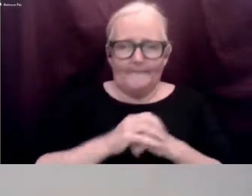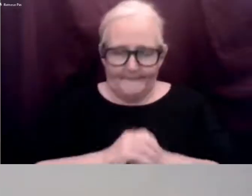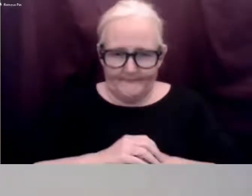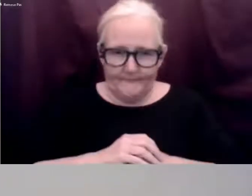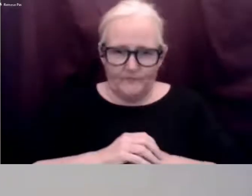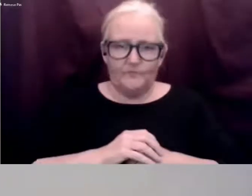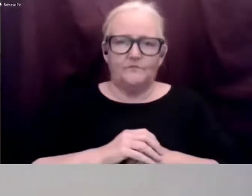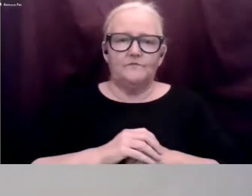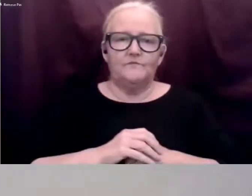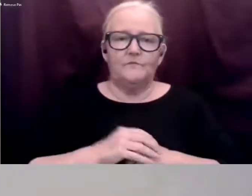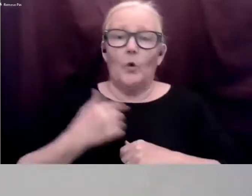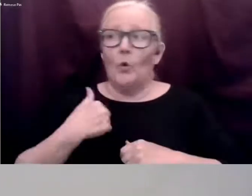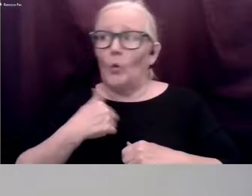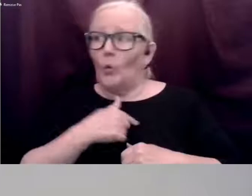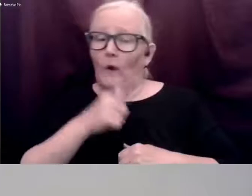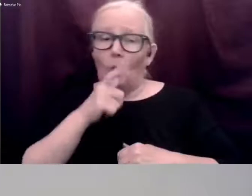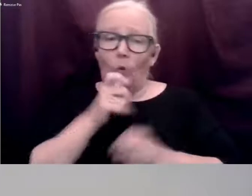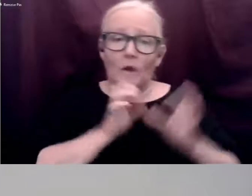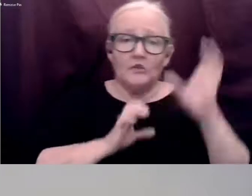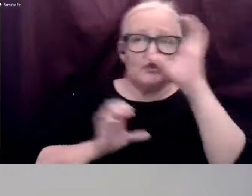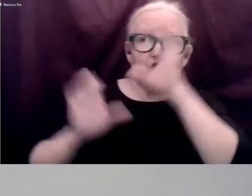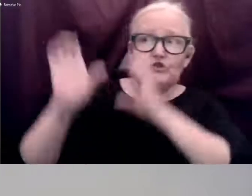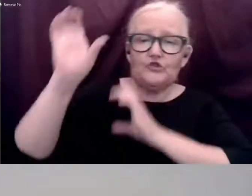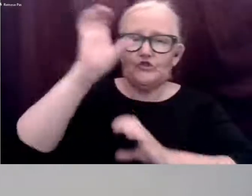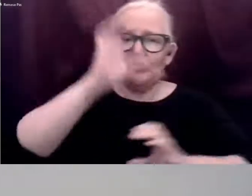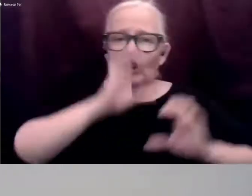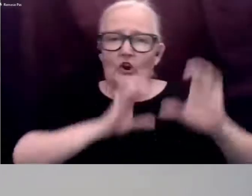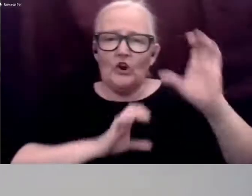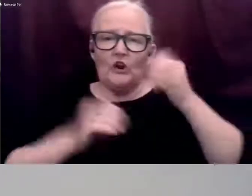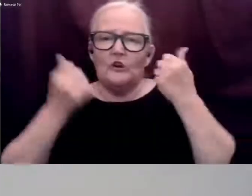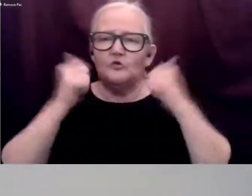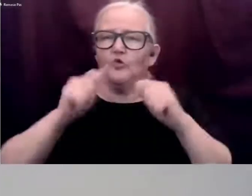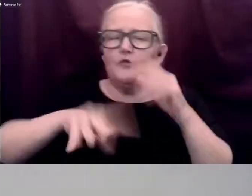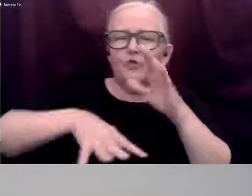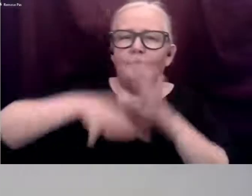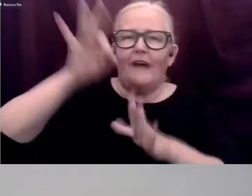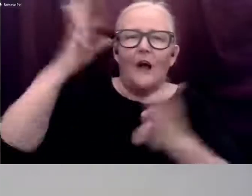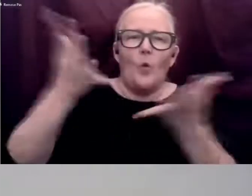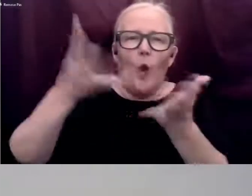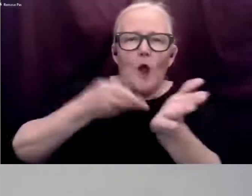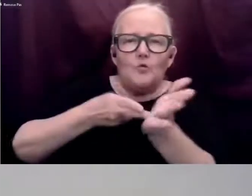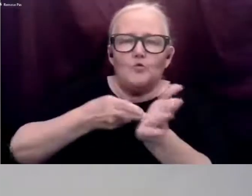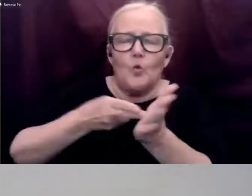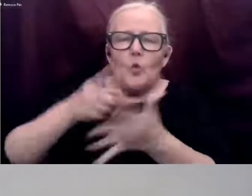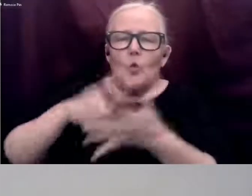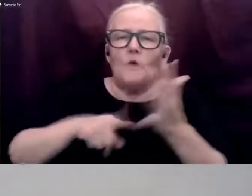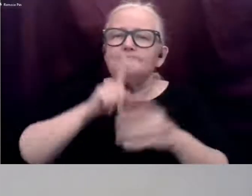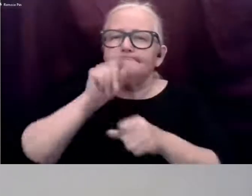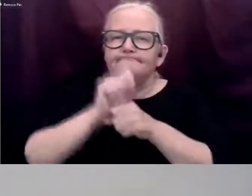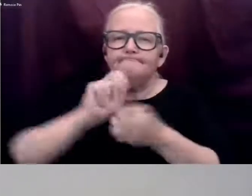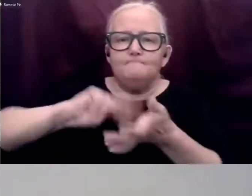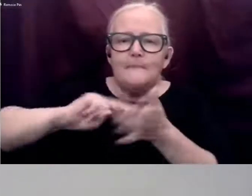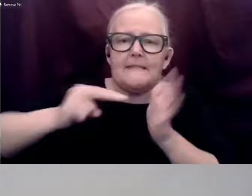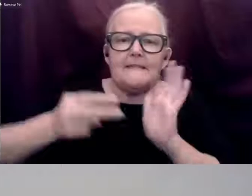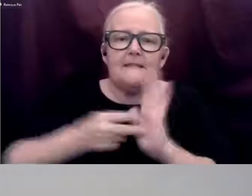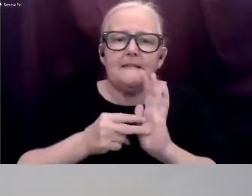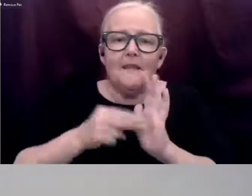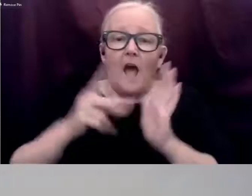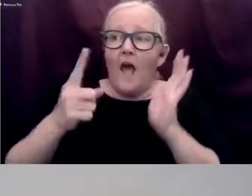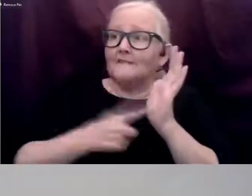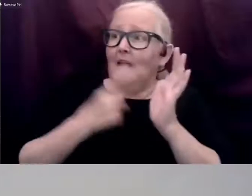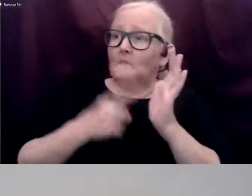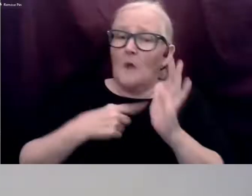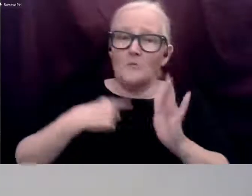on a quest to discover truth and meaning. Sometimes we think we found it wrapped up, glittering with